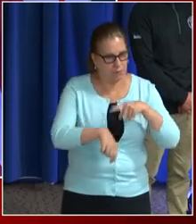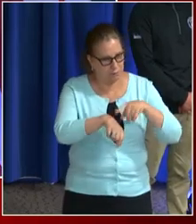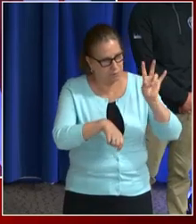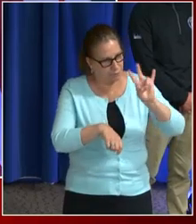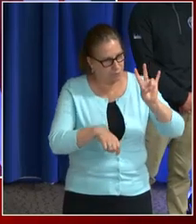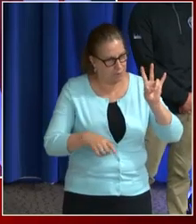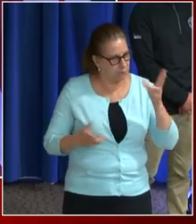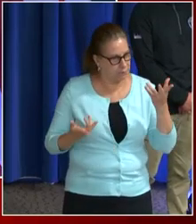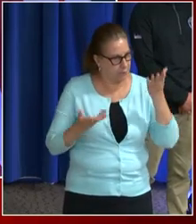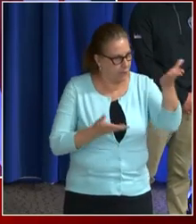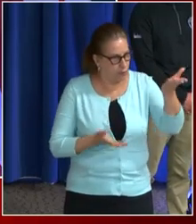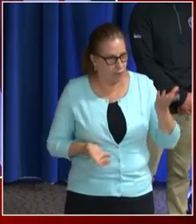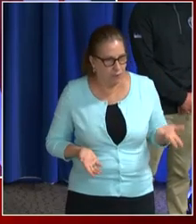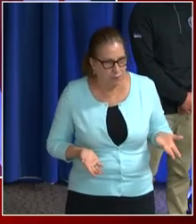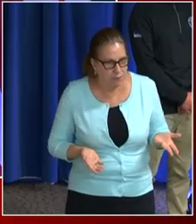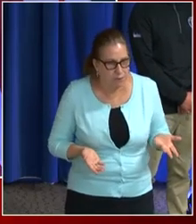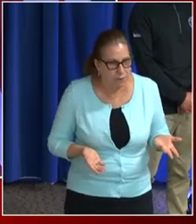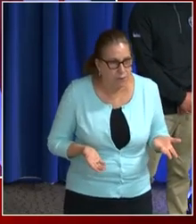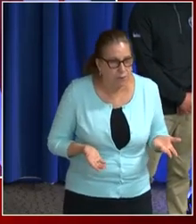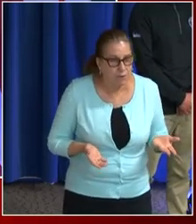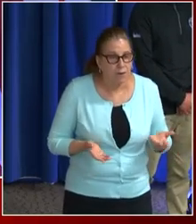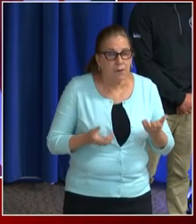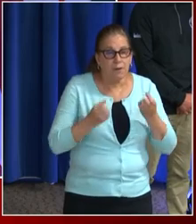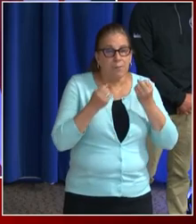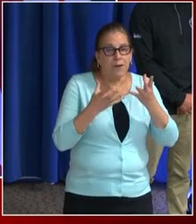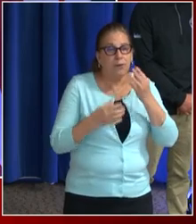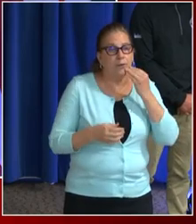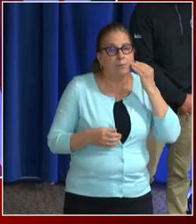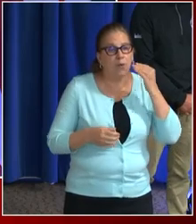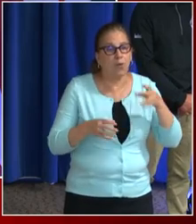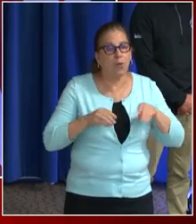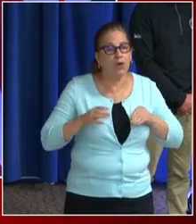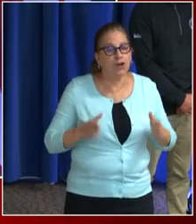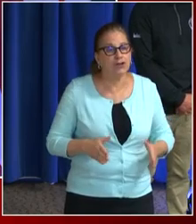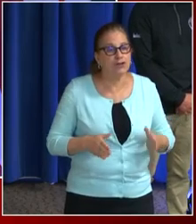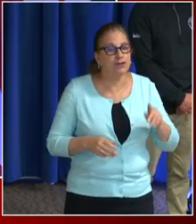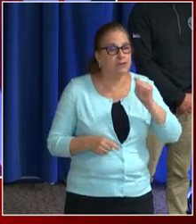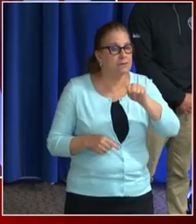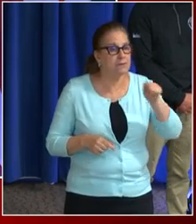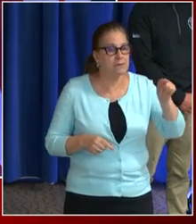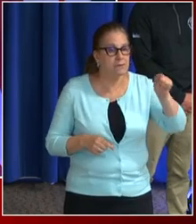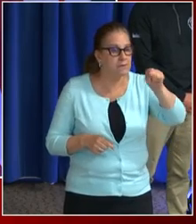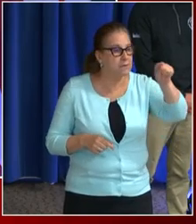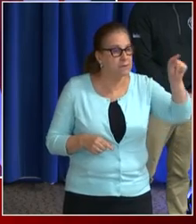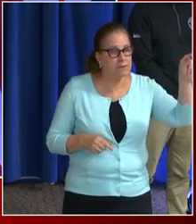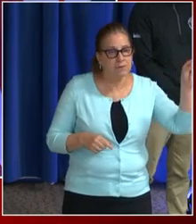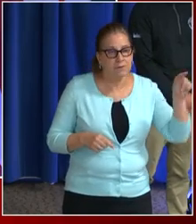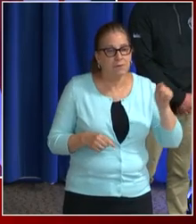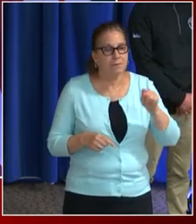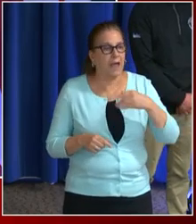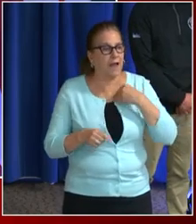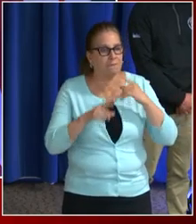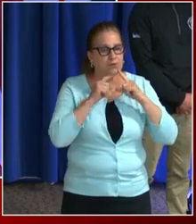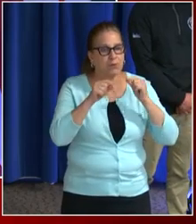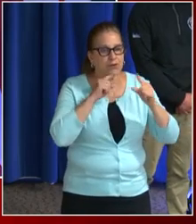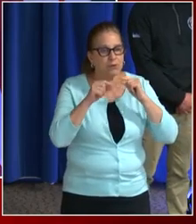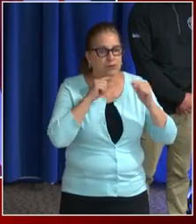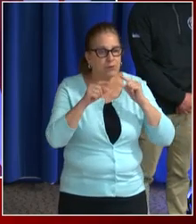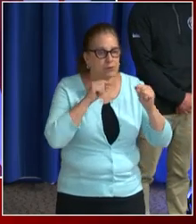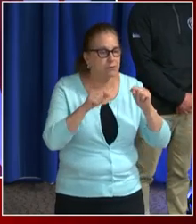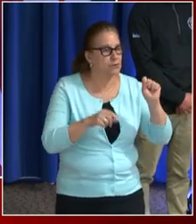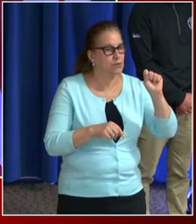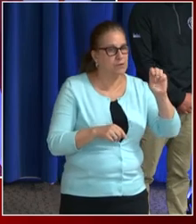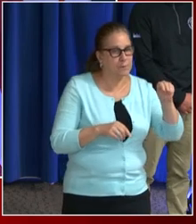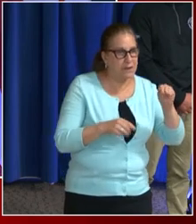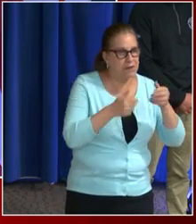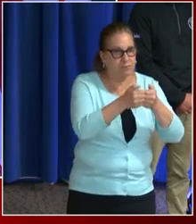There was a homeowner in the block. There was a lot of Twitter activity, social media activity about this, and I know there will be questions